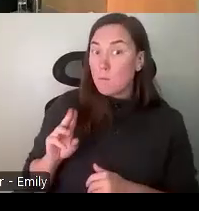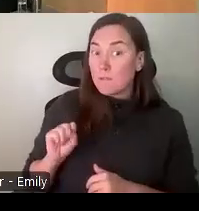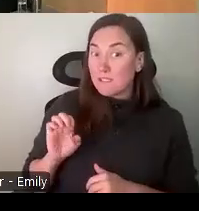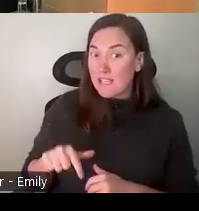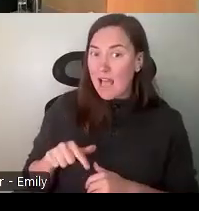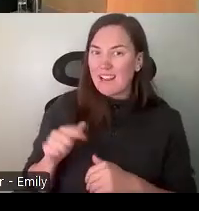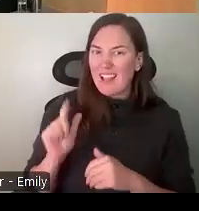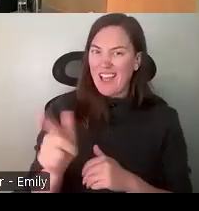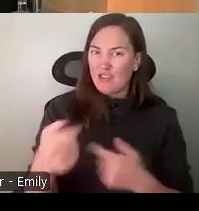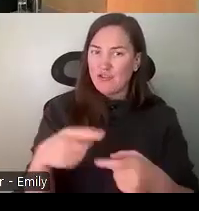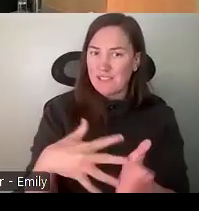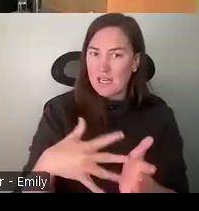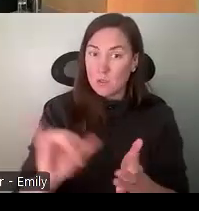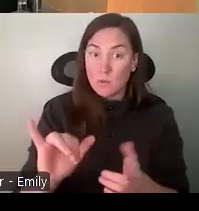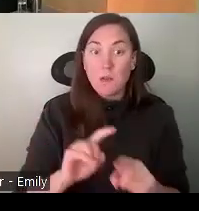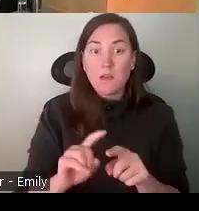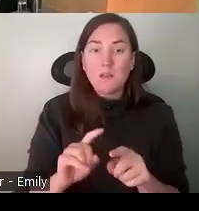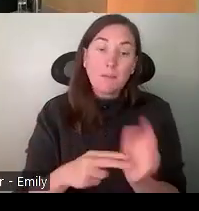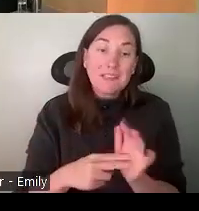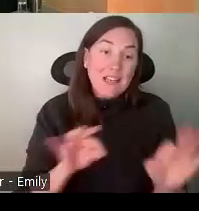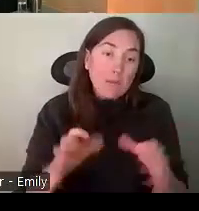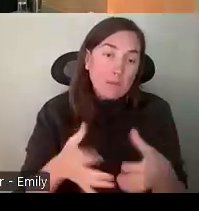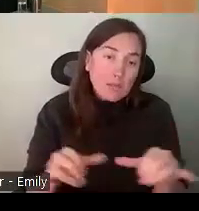we're pretty excited about these observations.